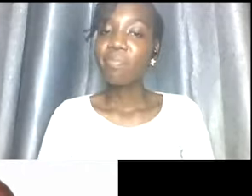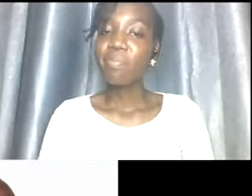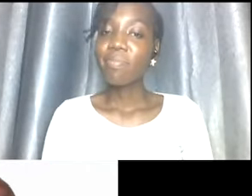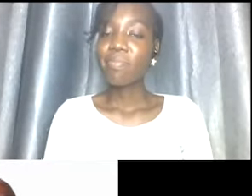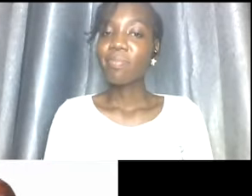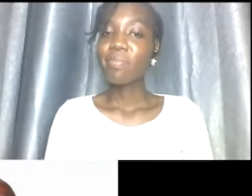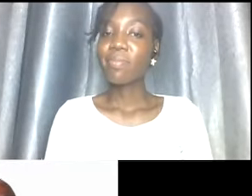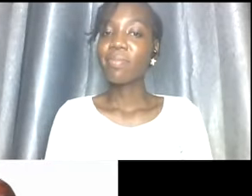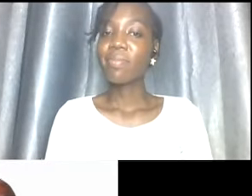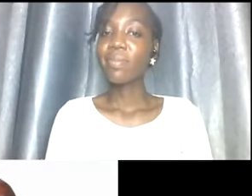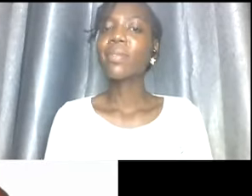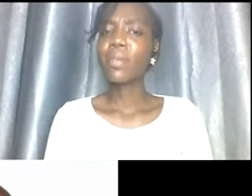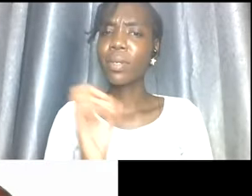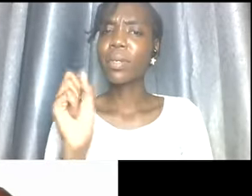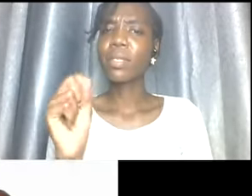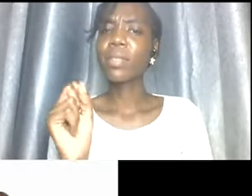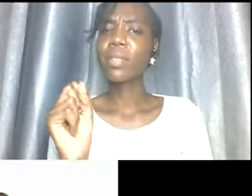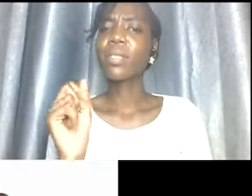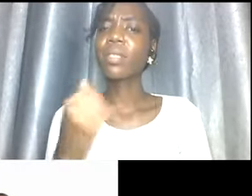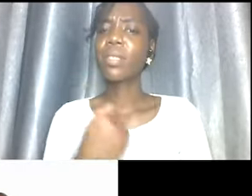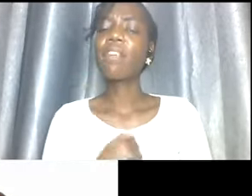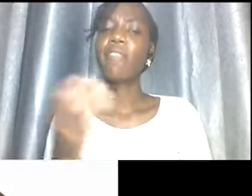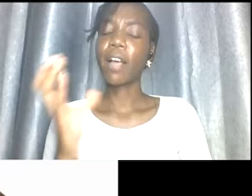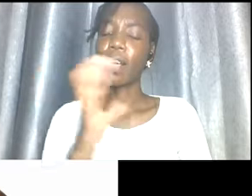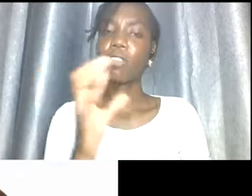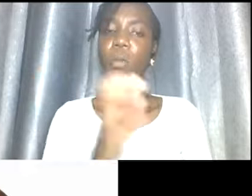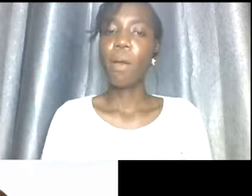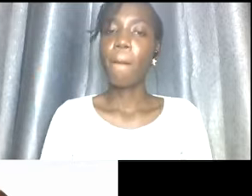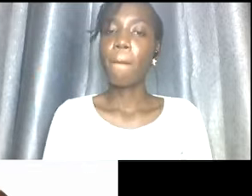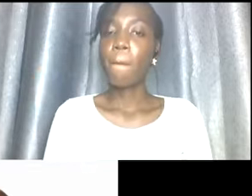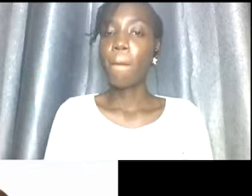Public service, yes, you do have customers.